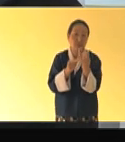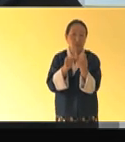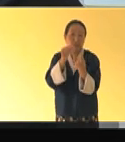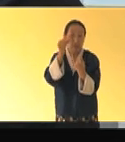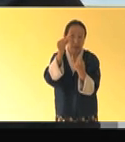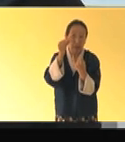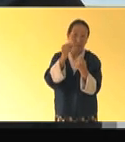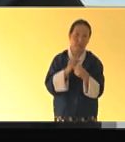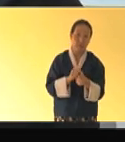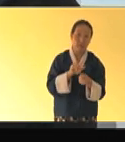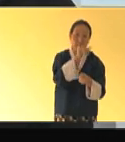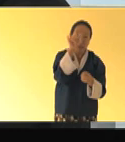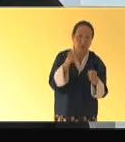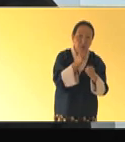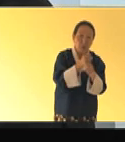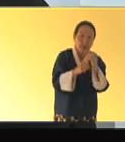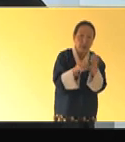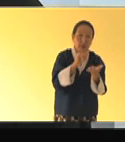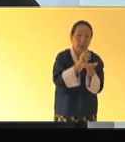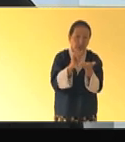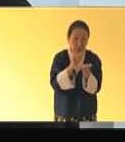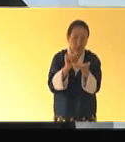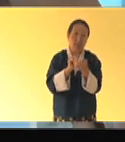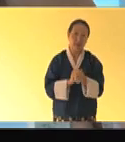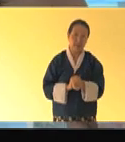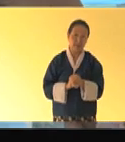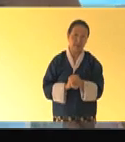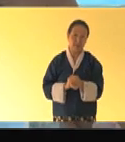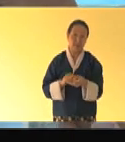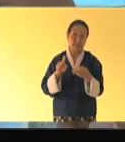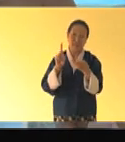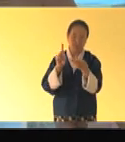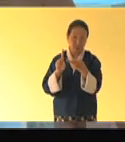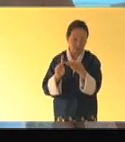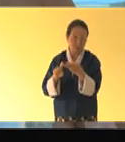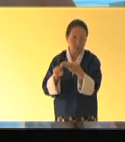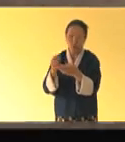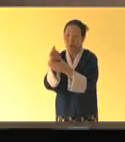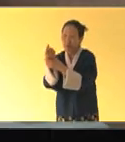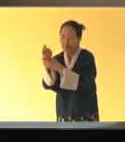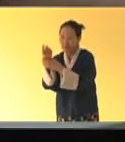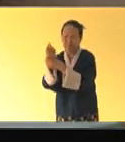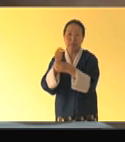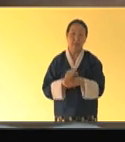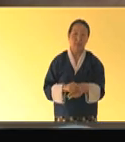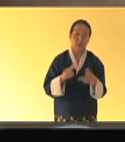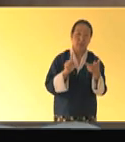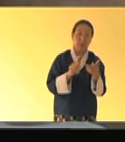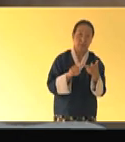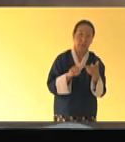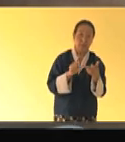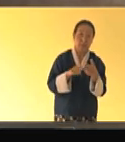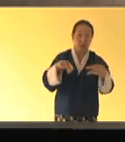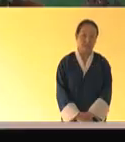for the willow dye. And some from the leaves, leaves dye, and some from fruit